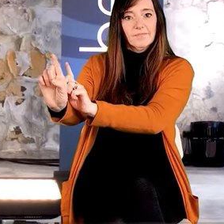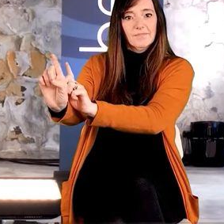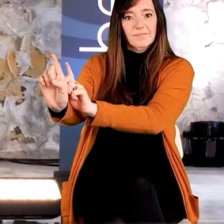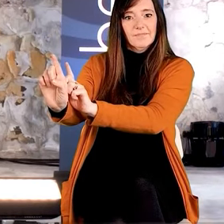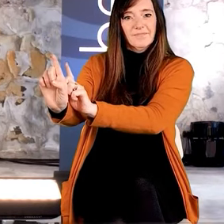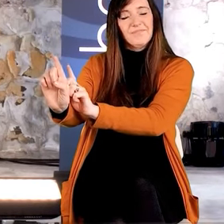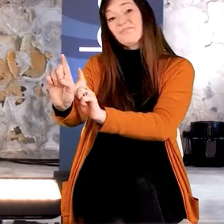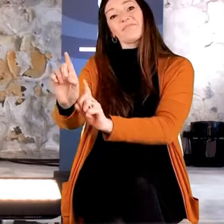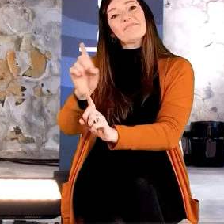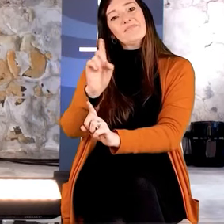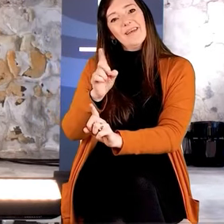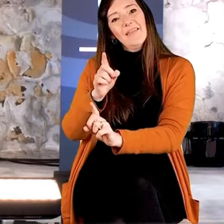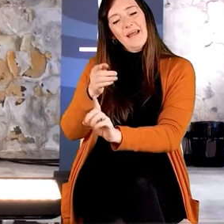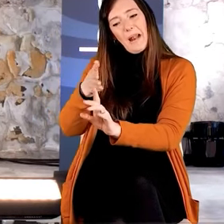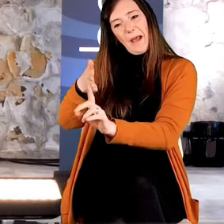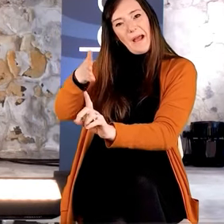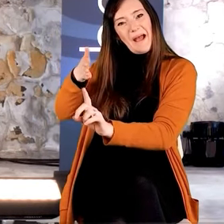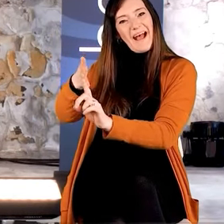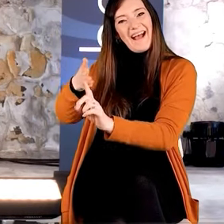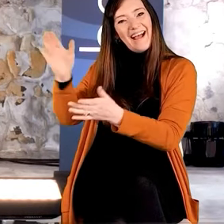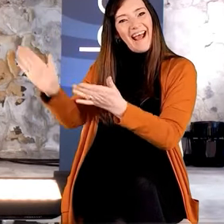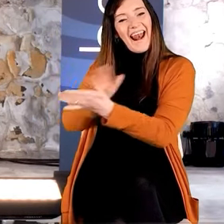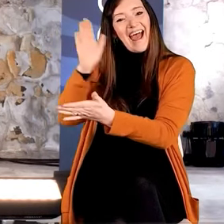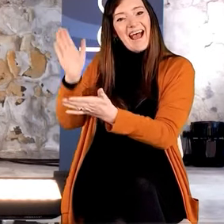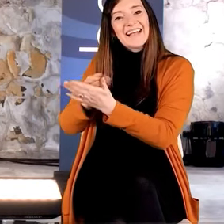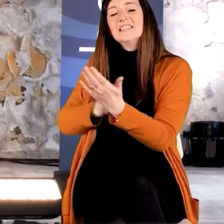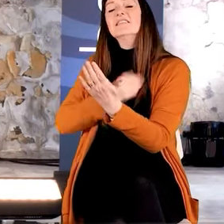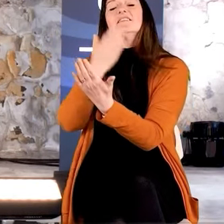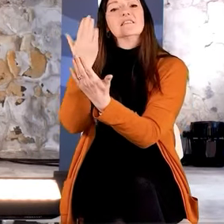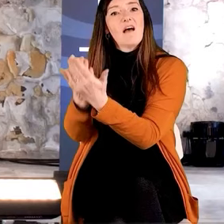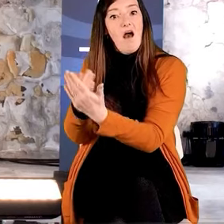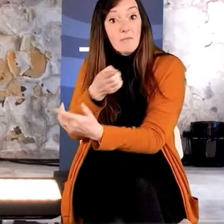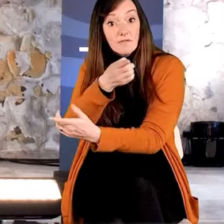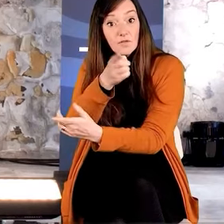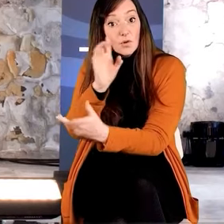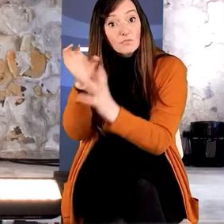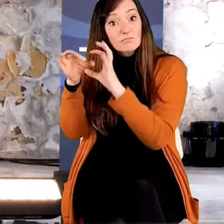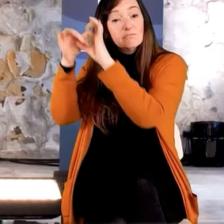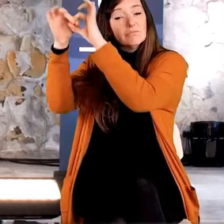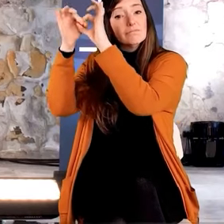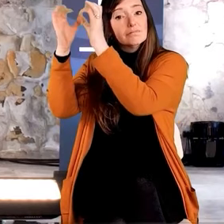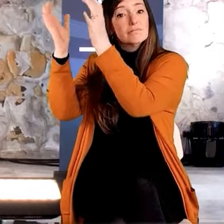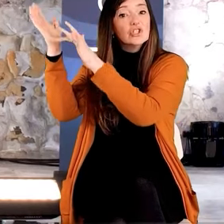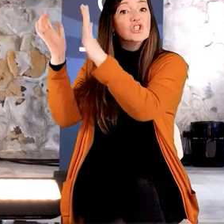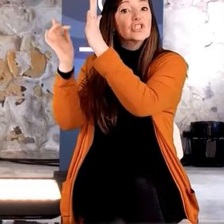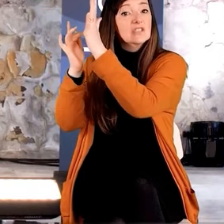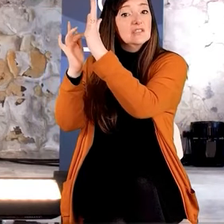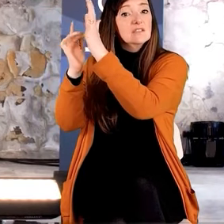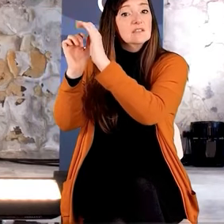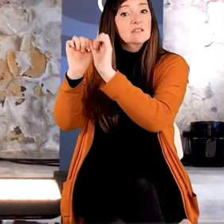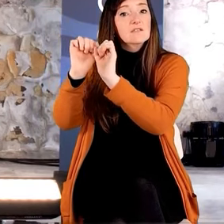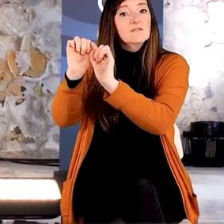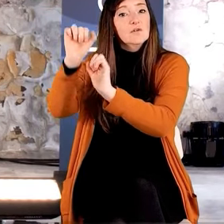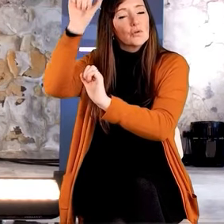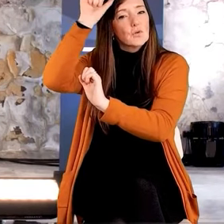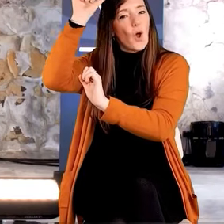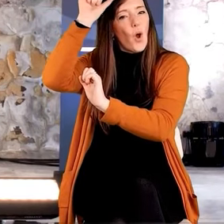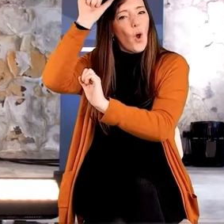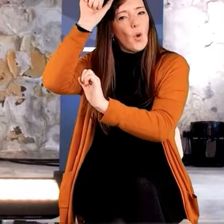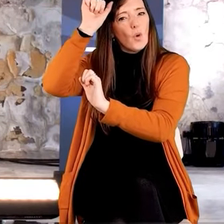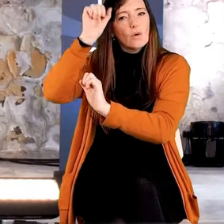And then it's a glad psalm. It's a glad psalm if you belong to Jesus. It's a glad psalm if you can pray it clothed with